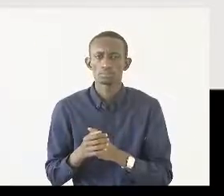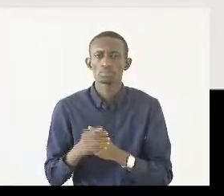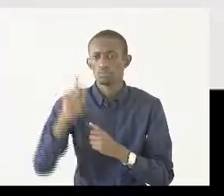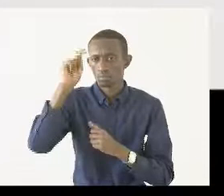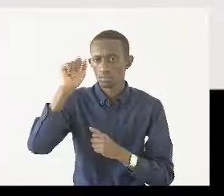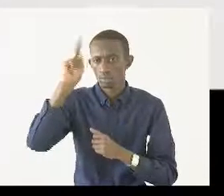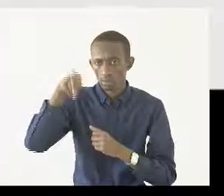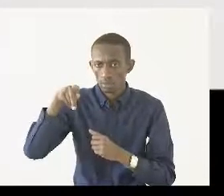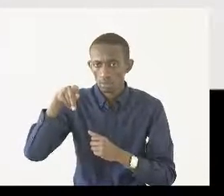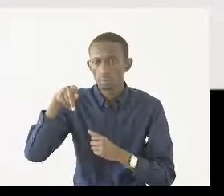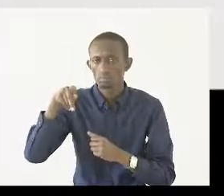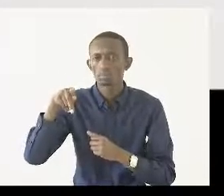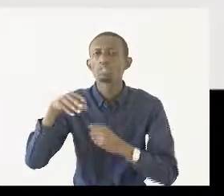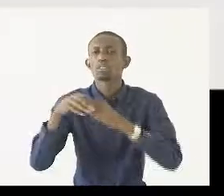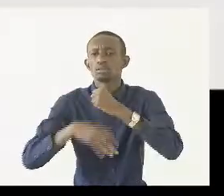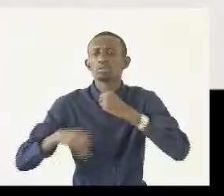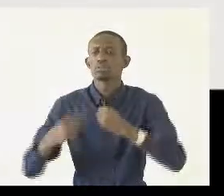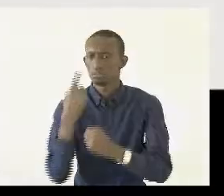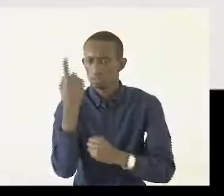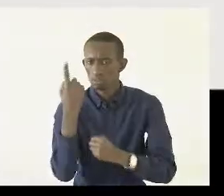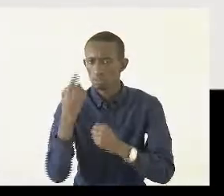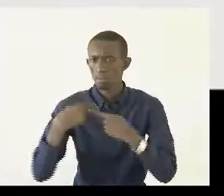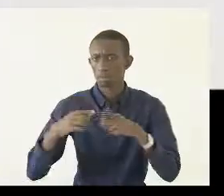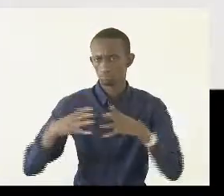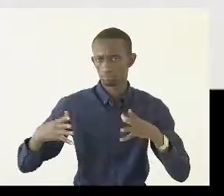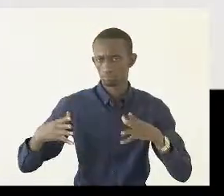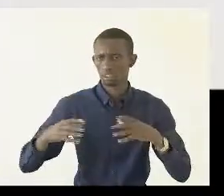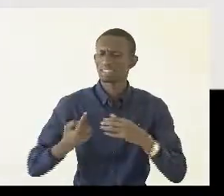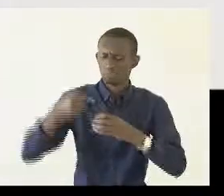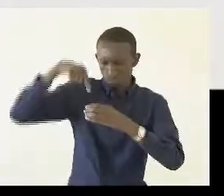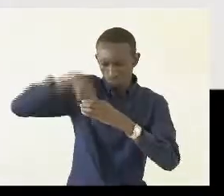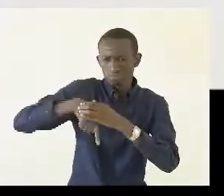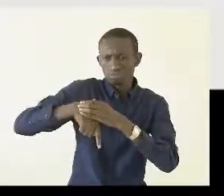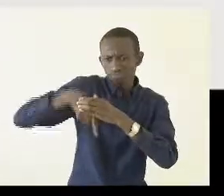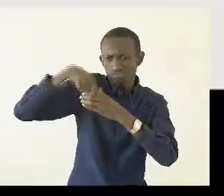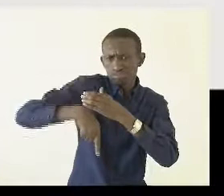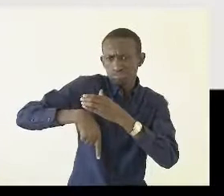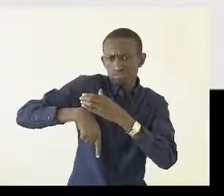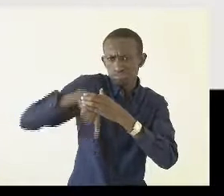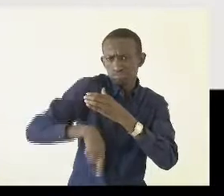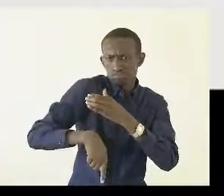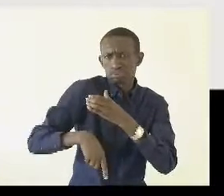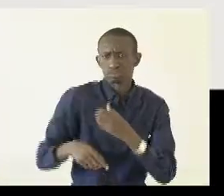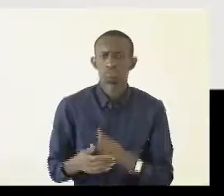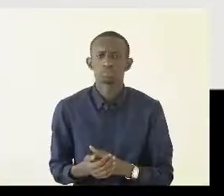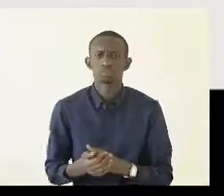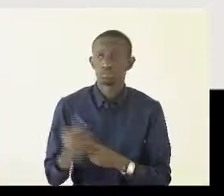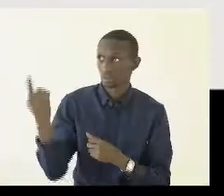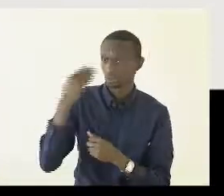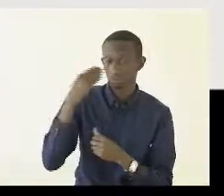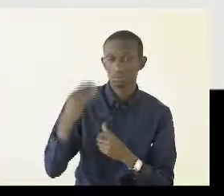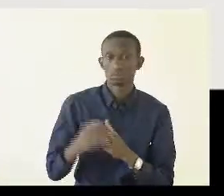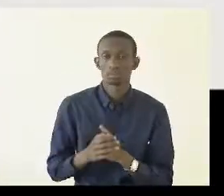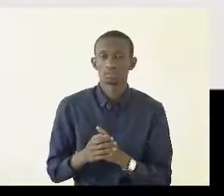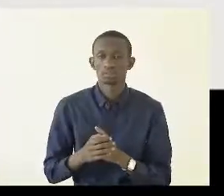is one, big, and it goes deep into the soil. This, we have seen, it is common